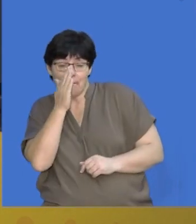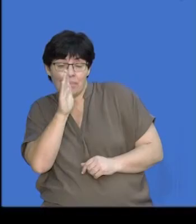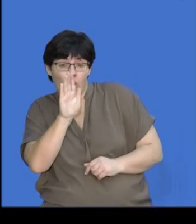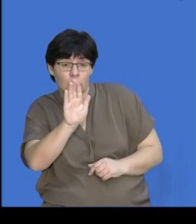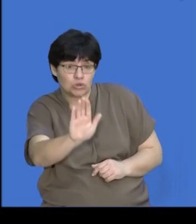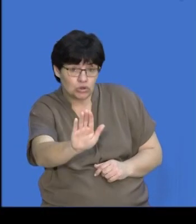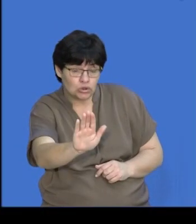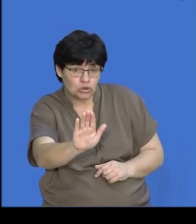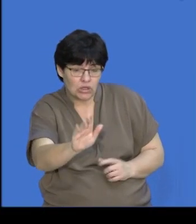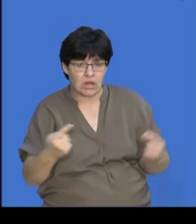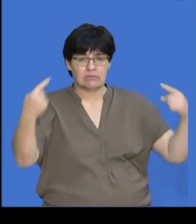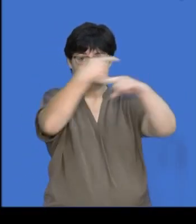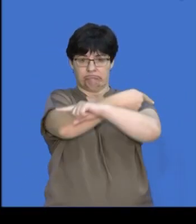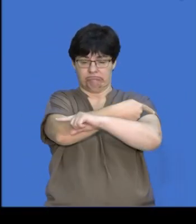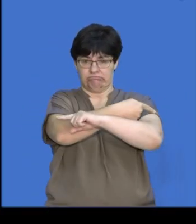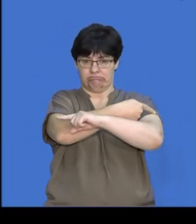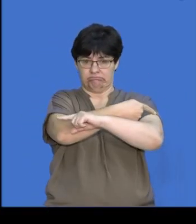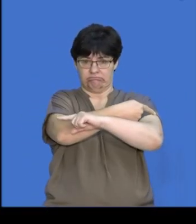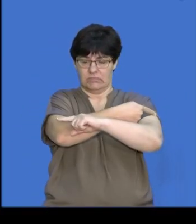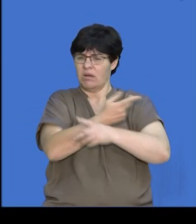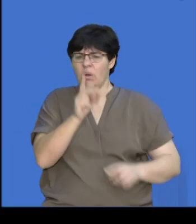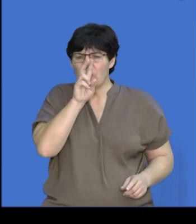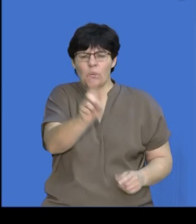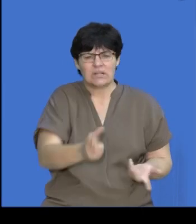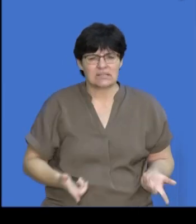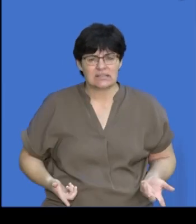is operative. What are they looking for?